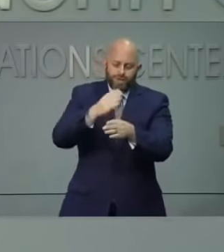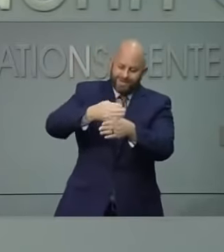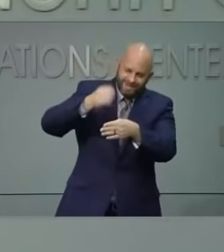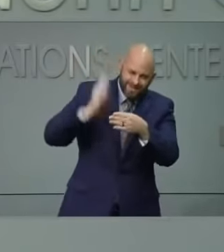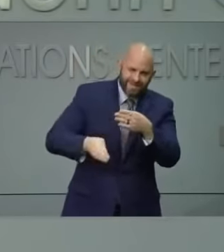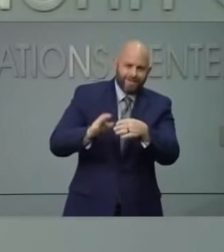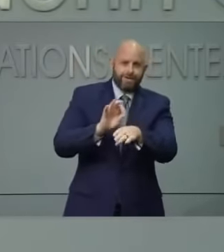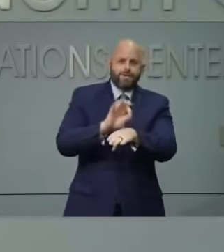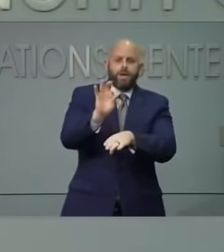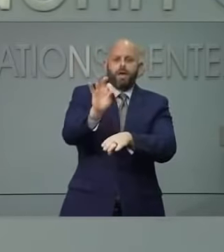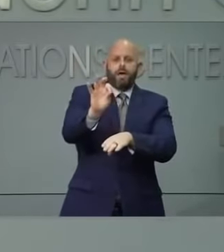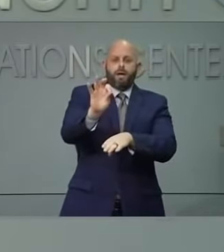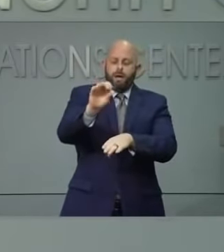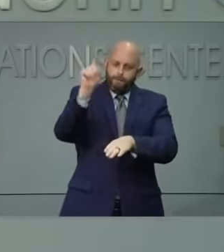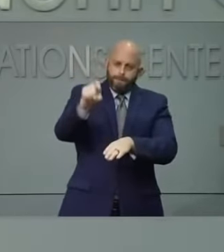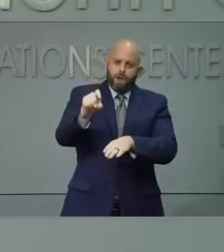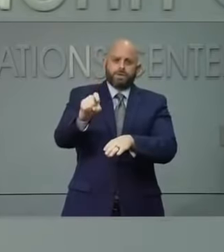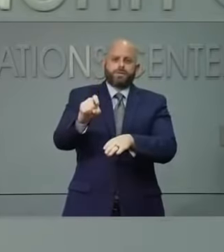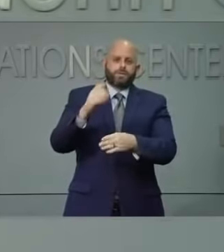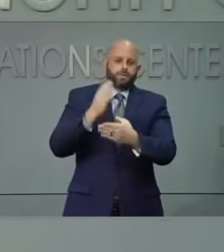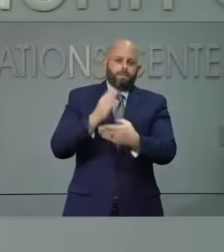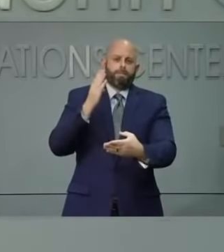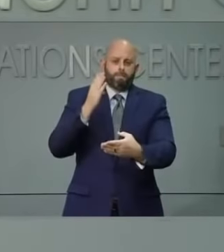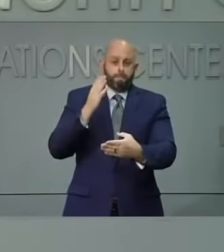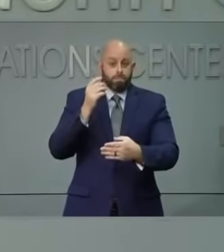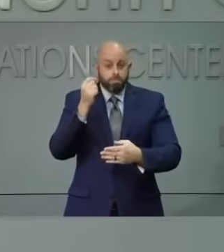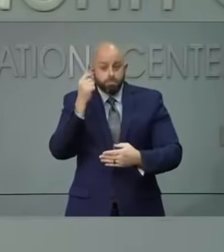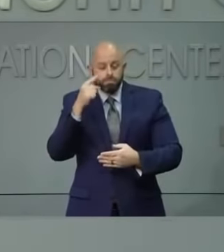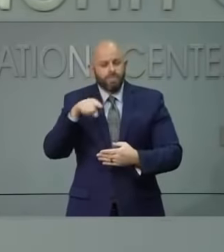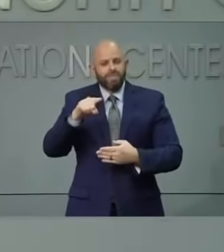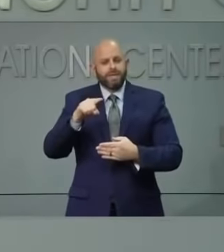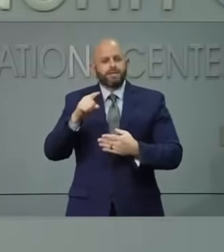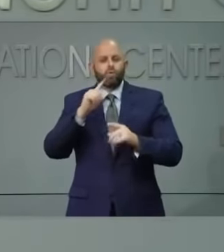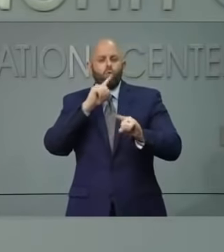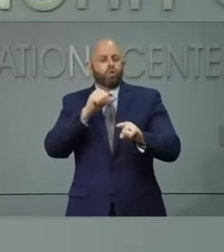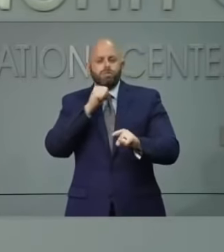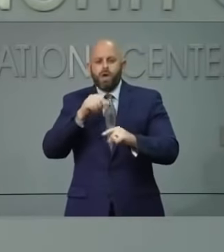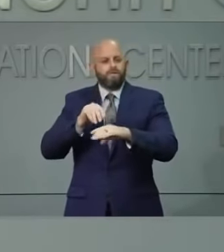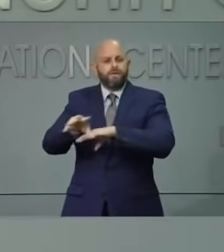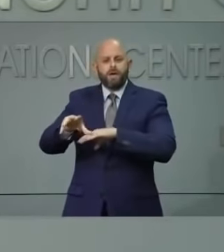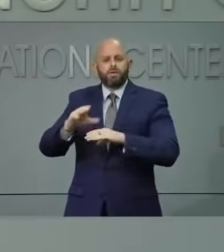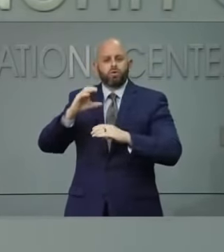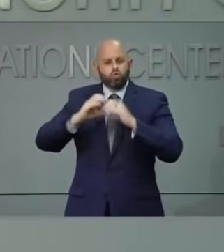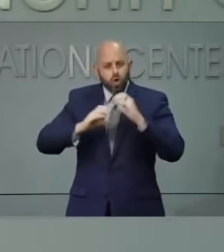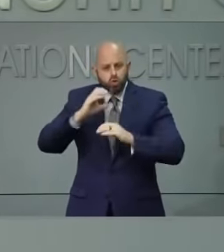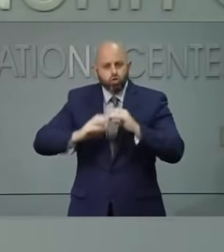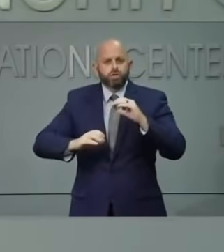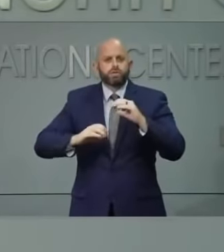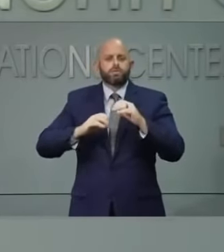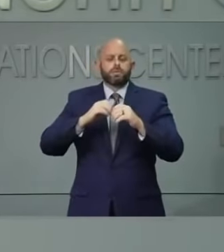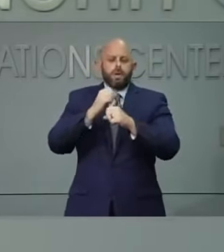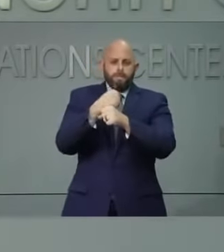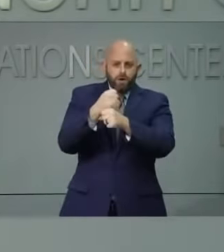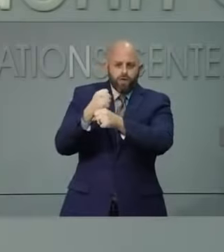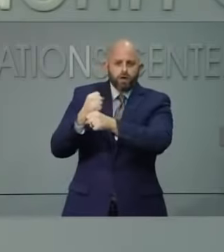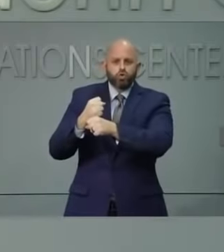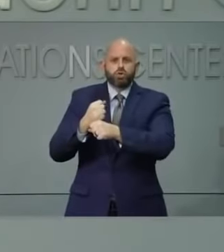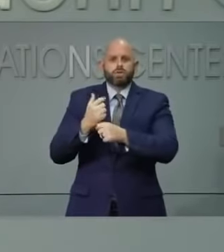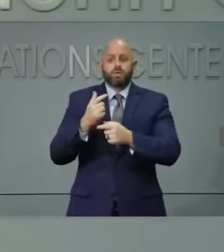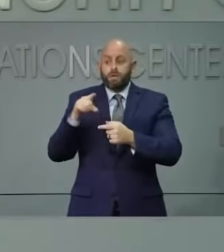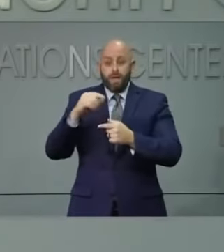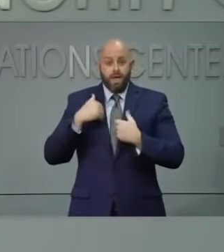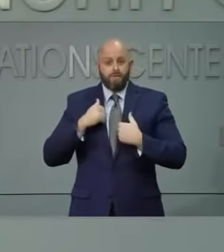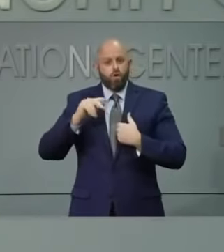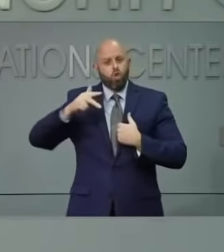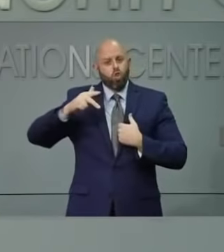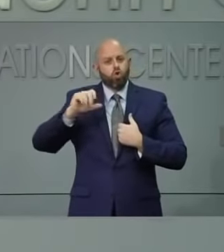other businesses. This does not affect construction and manufacturing. If they happen to have a third shift, people